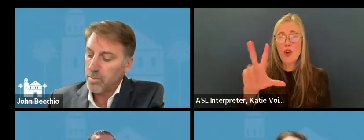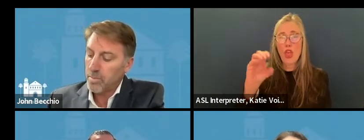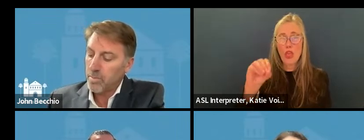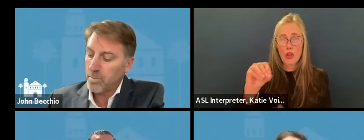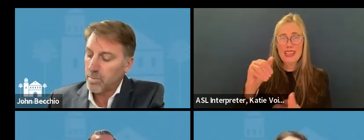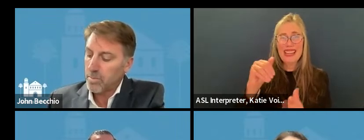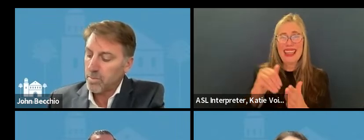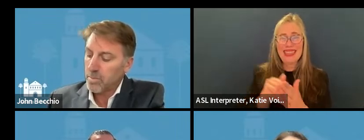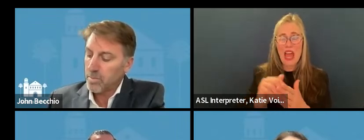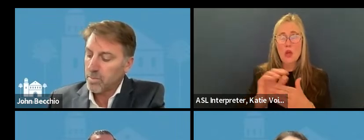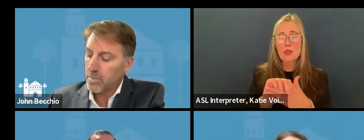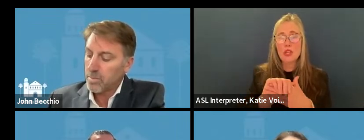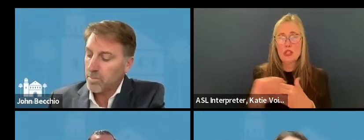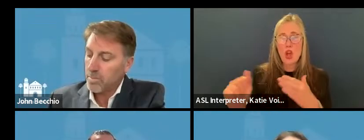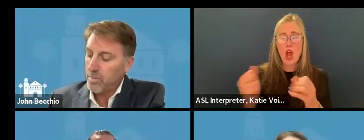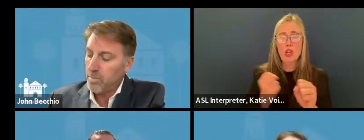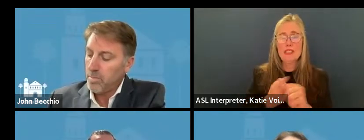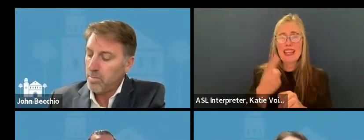a year.